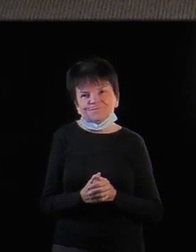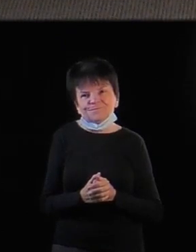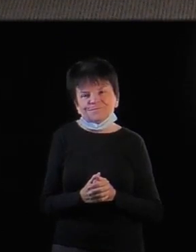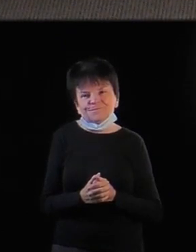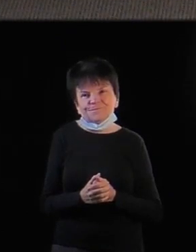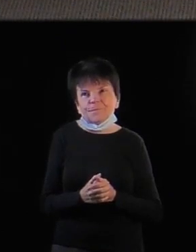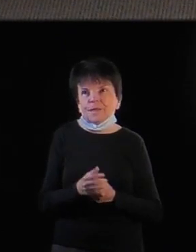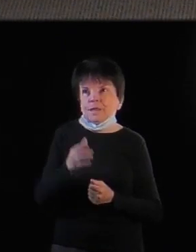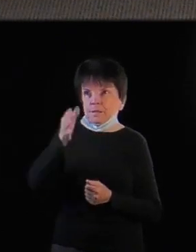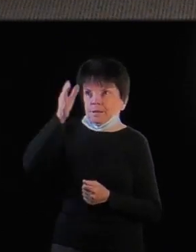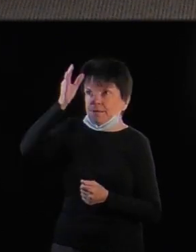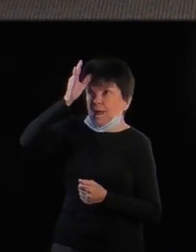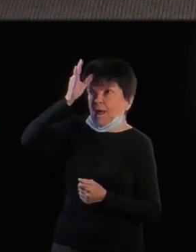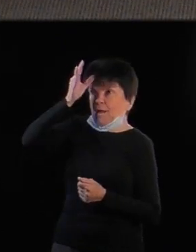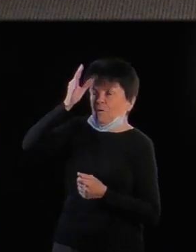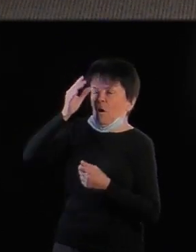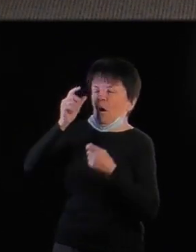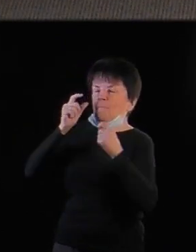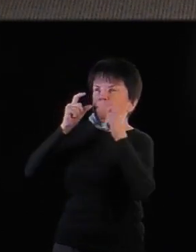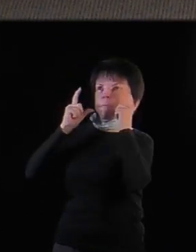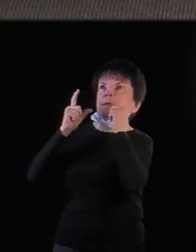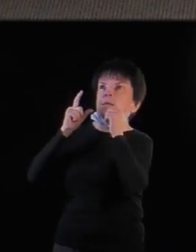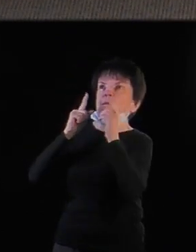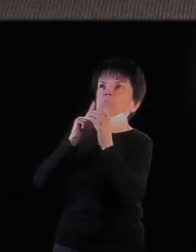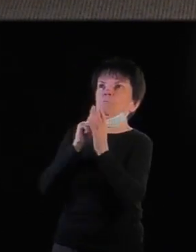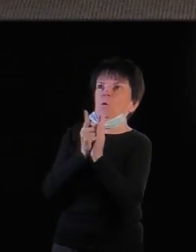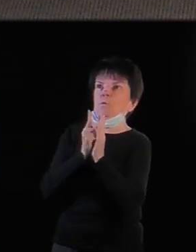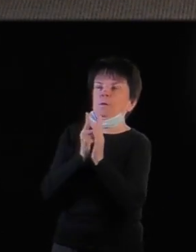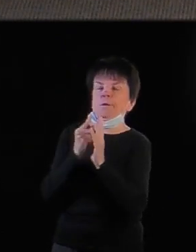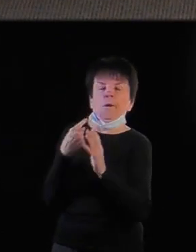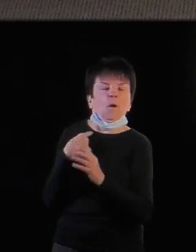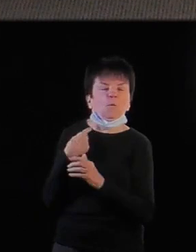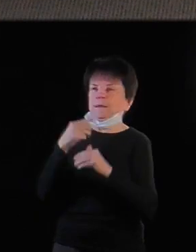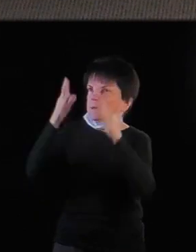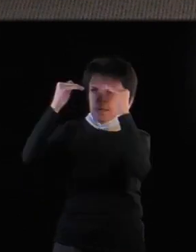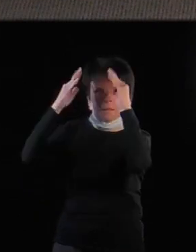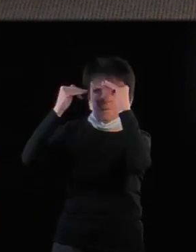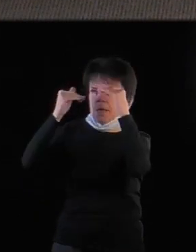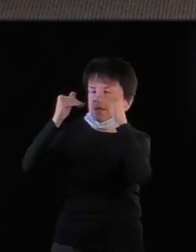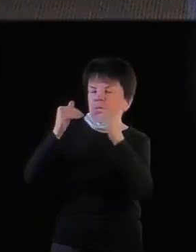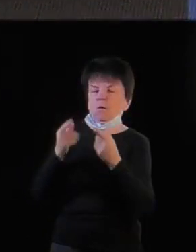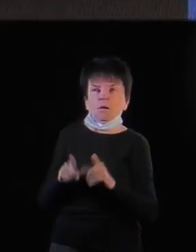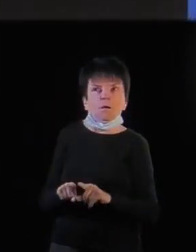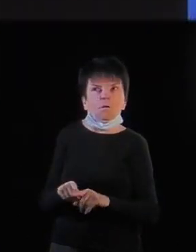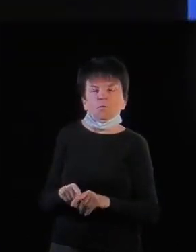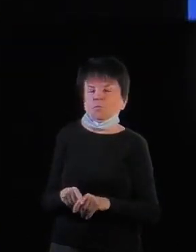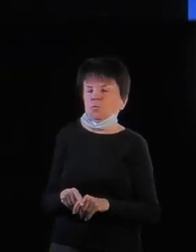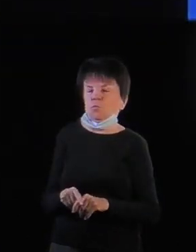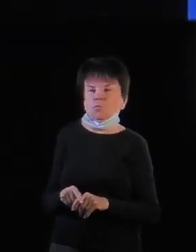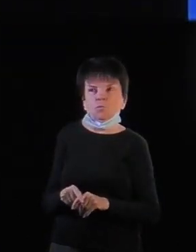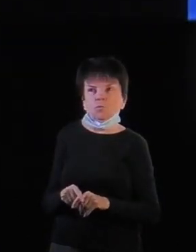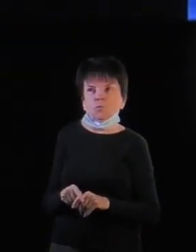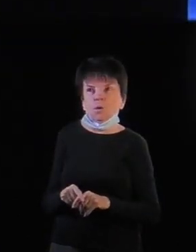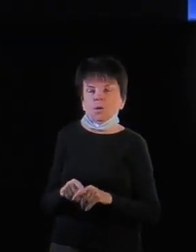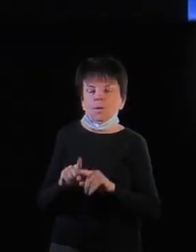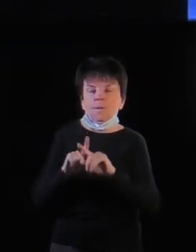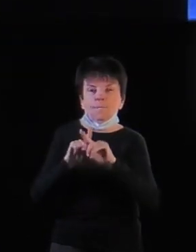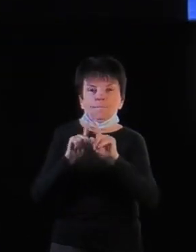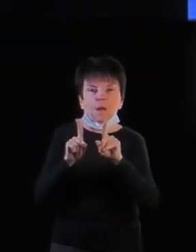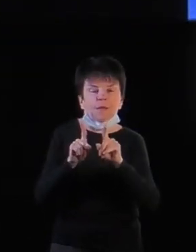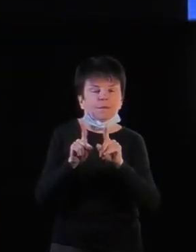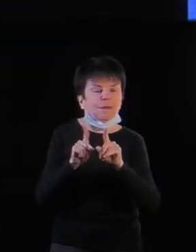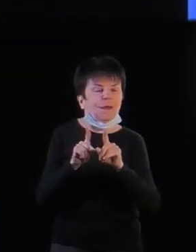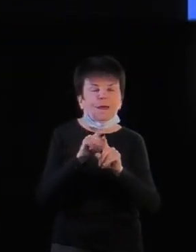And she said, "Dad, it was an amazing moment that we did not expect to happen at all. And yet one that I'll